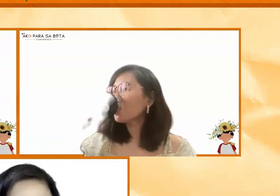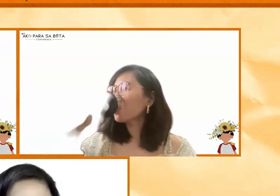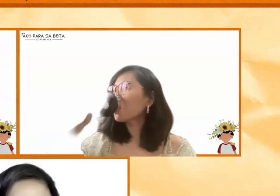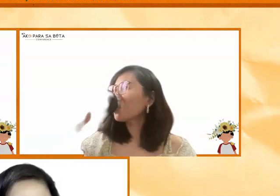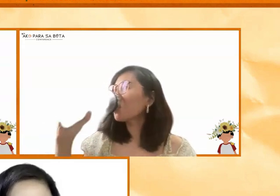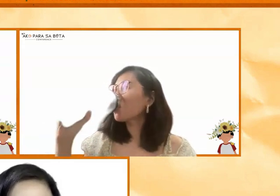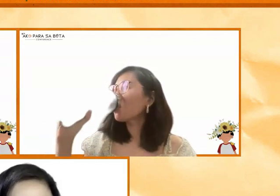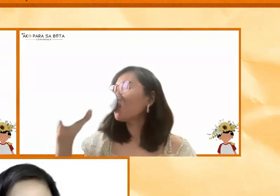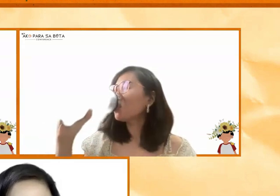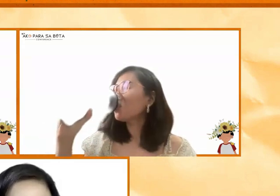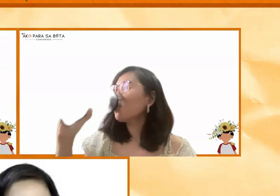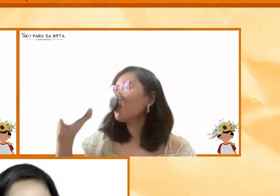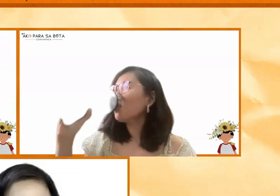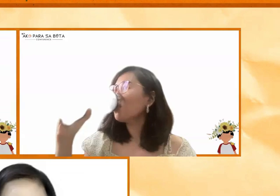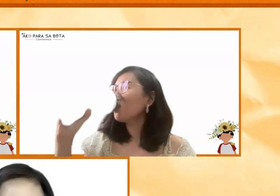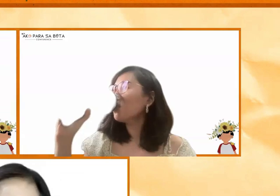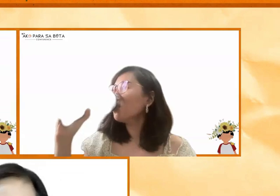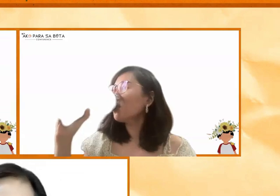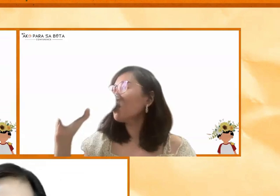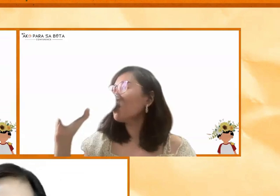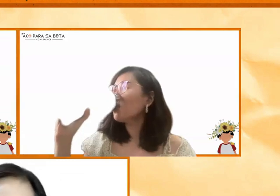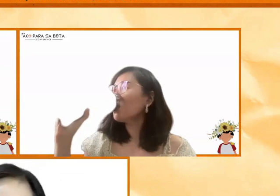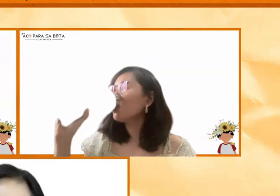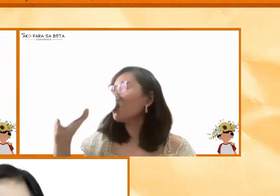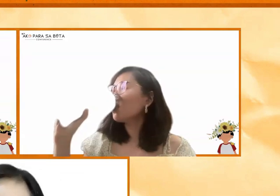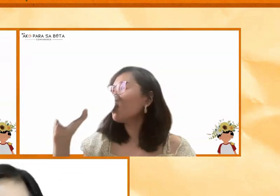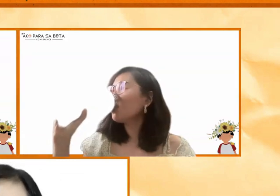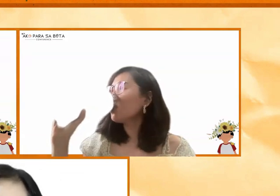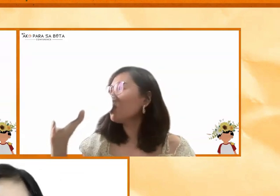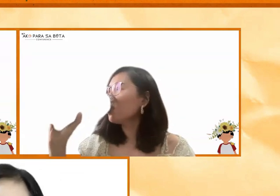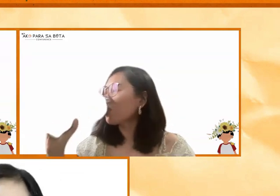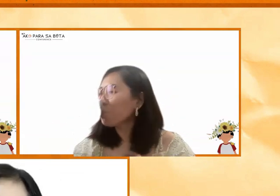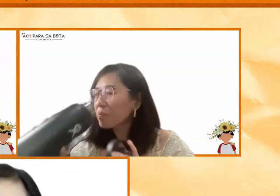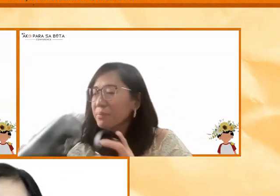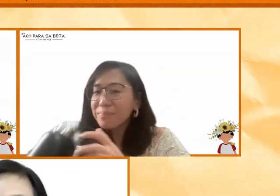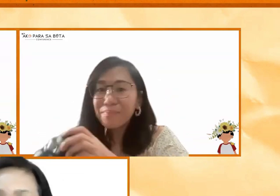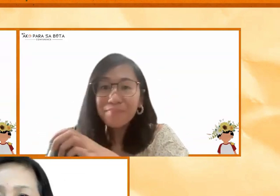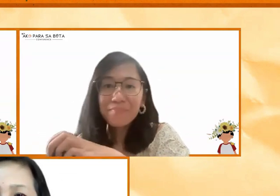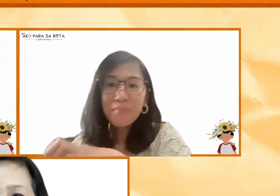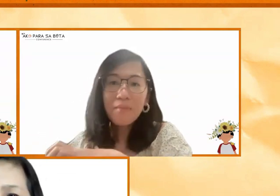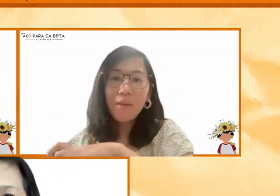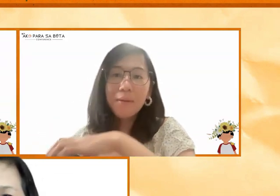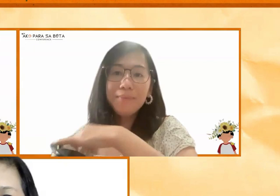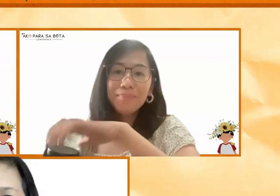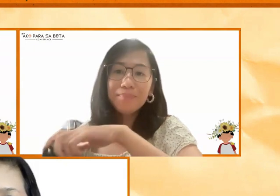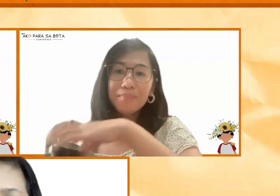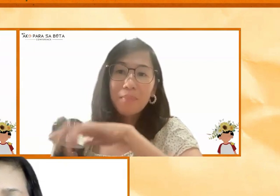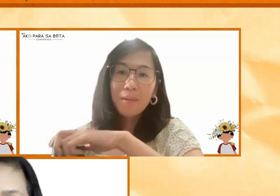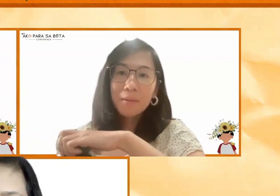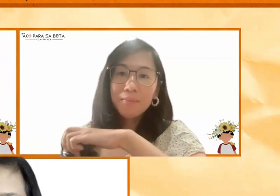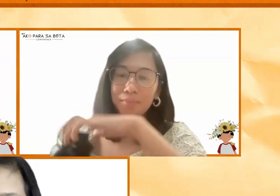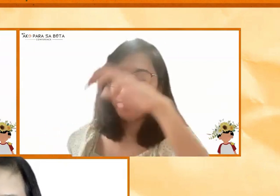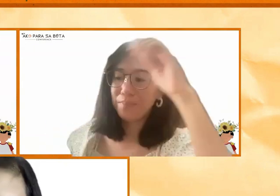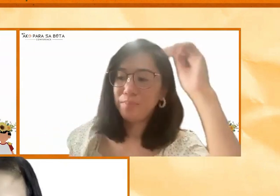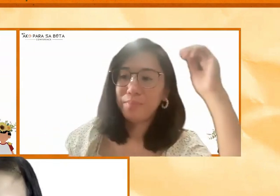dami nating questions. We have a very engaged and interested audience in this session. I wanted